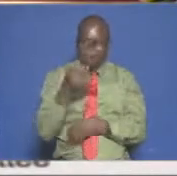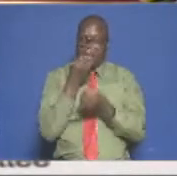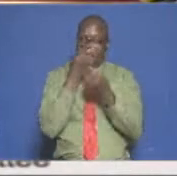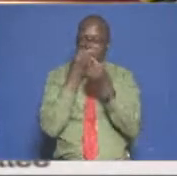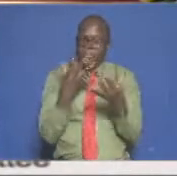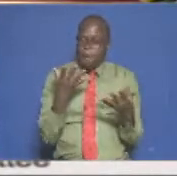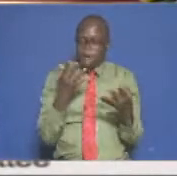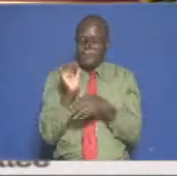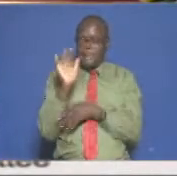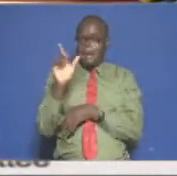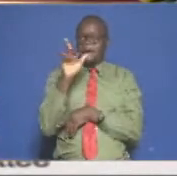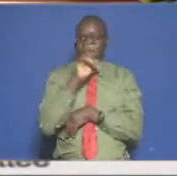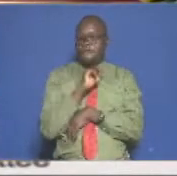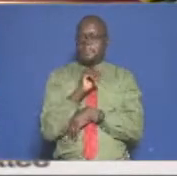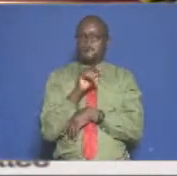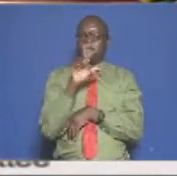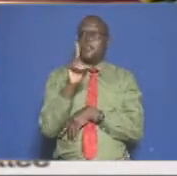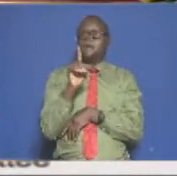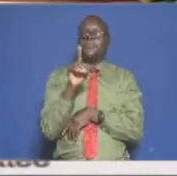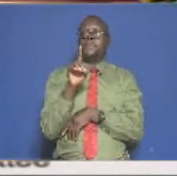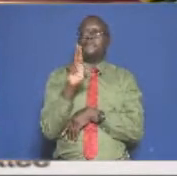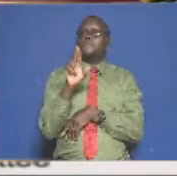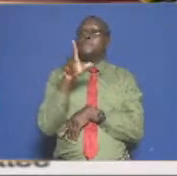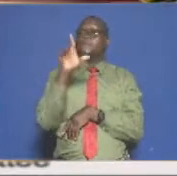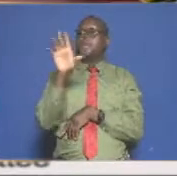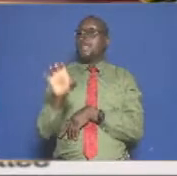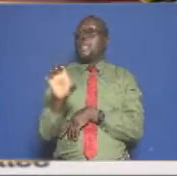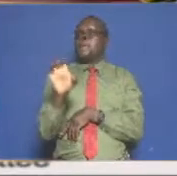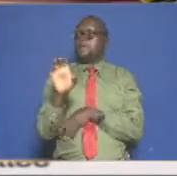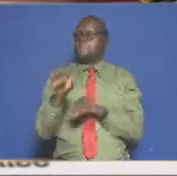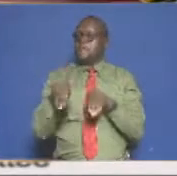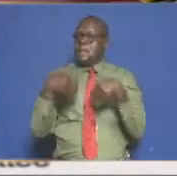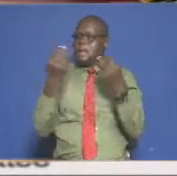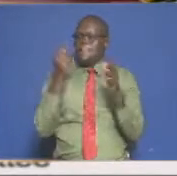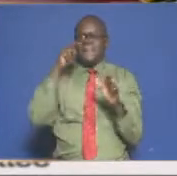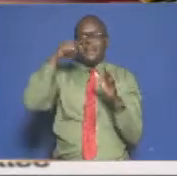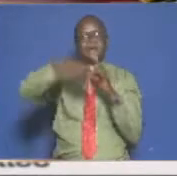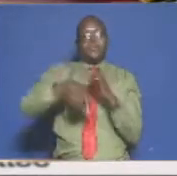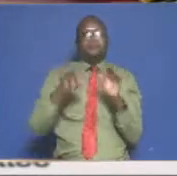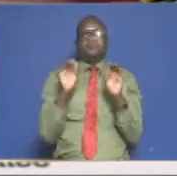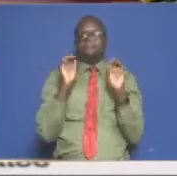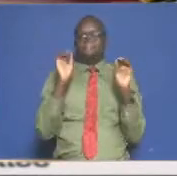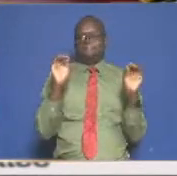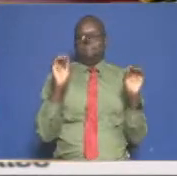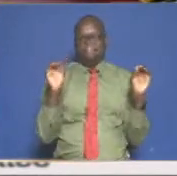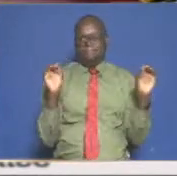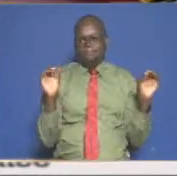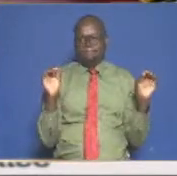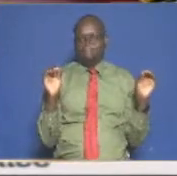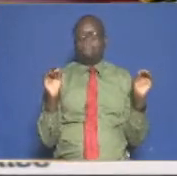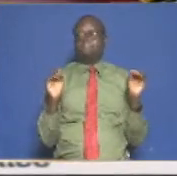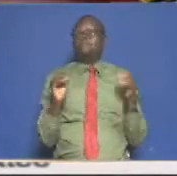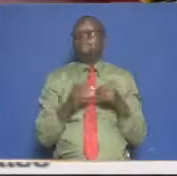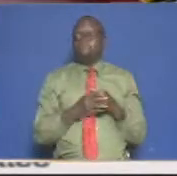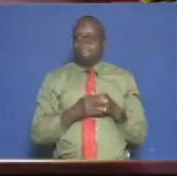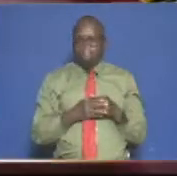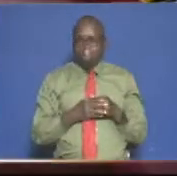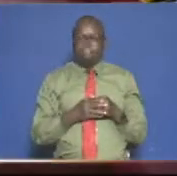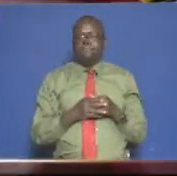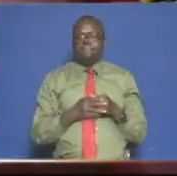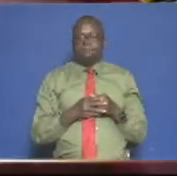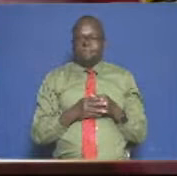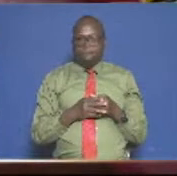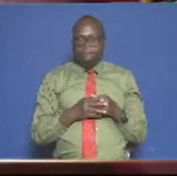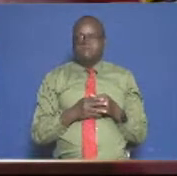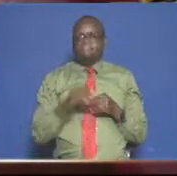as sought by Duale was not given as he had sought that information. And of course, Honorable Speaker,